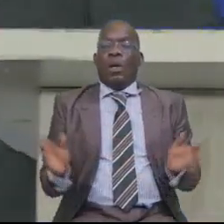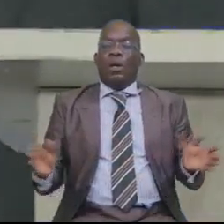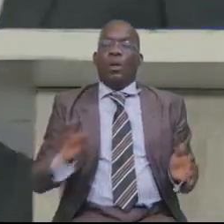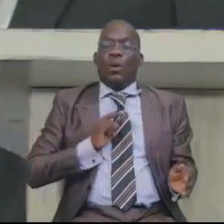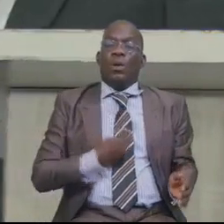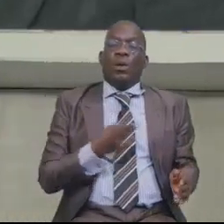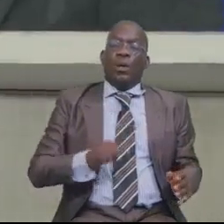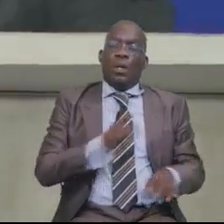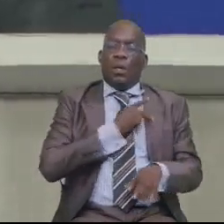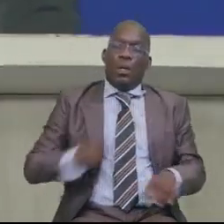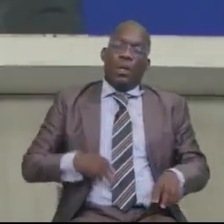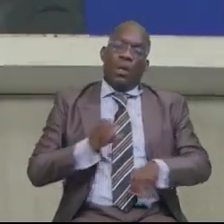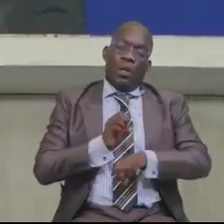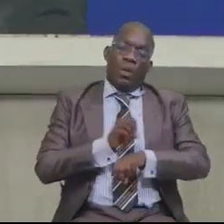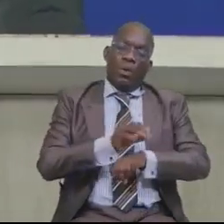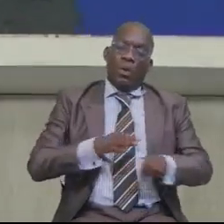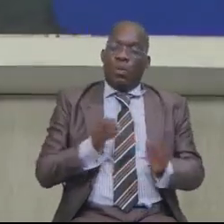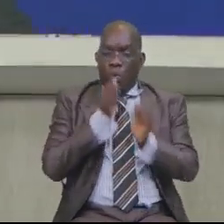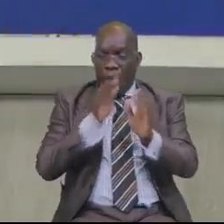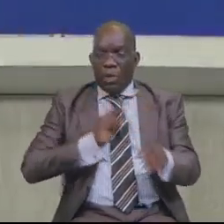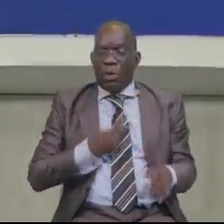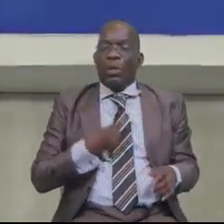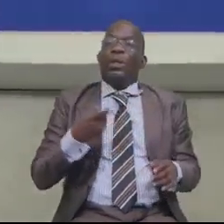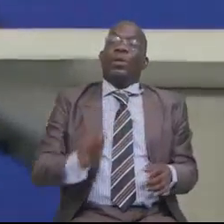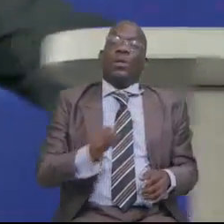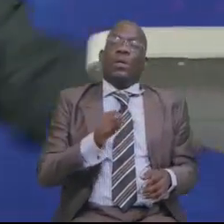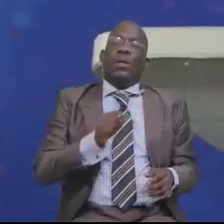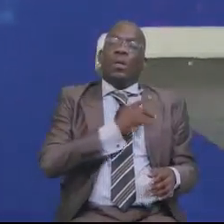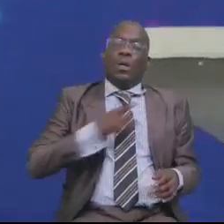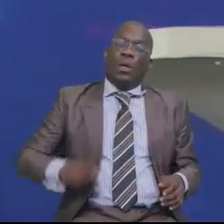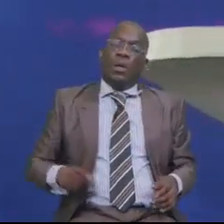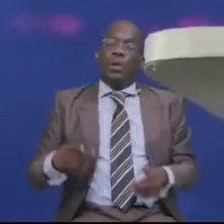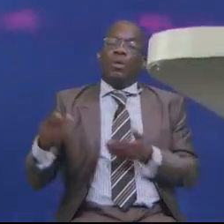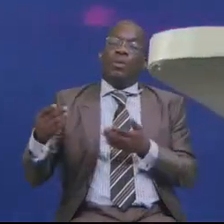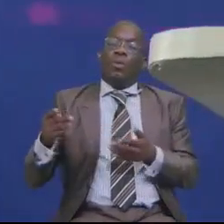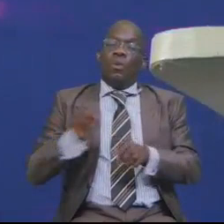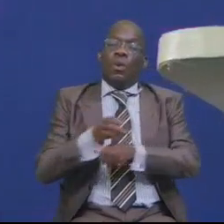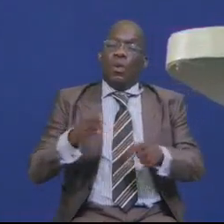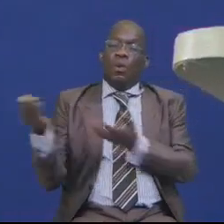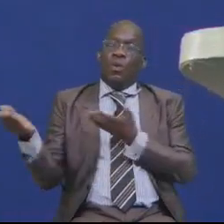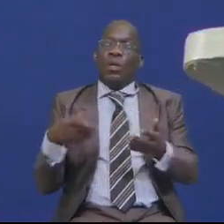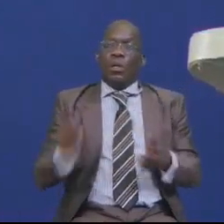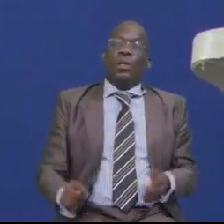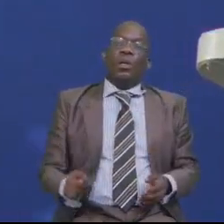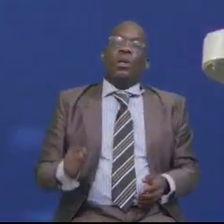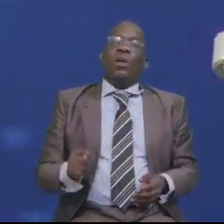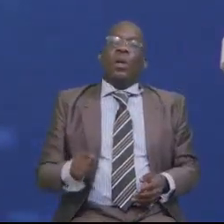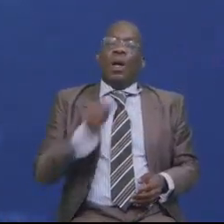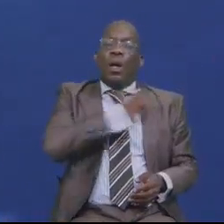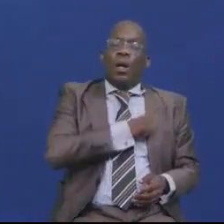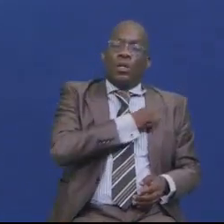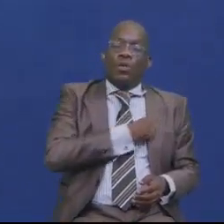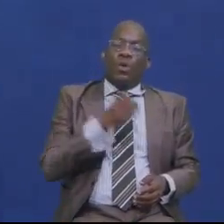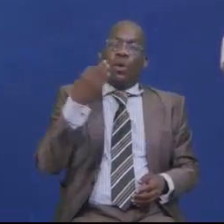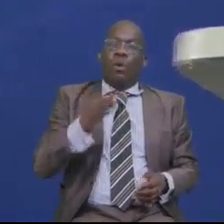blesses us. The kingdom brings the virtue of heaven on kingdom citizens. And so